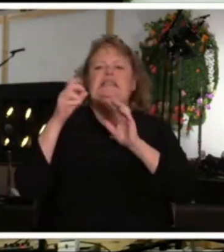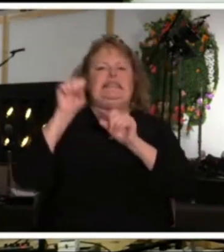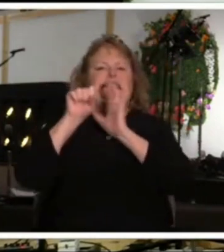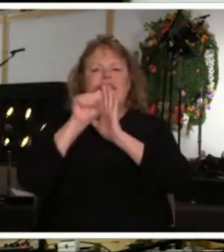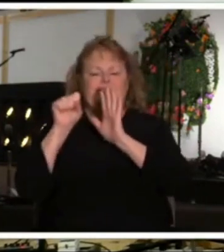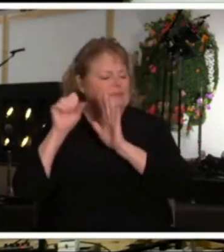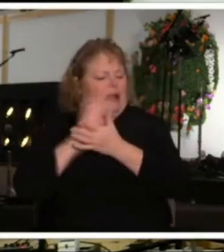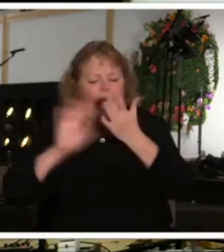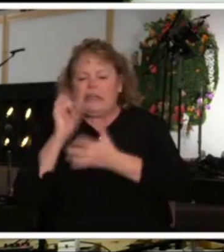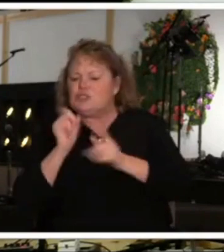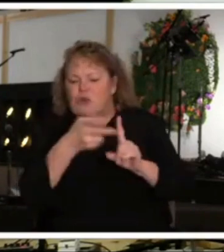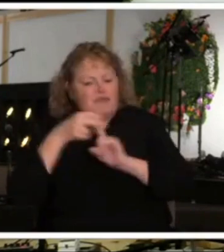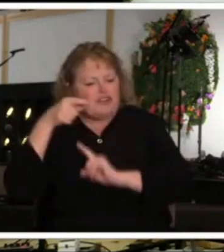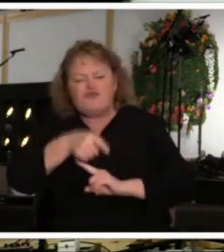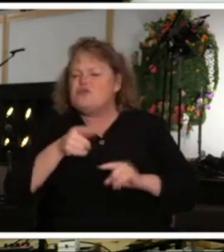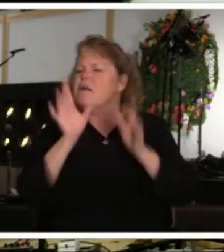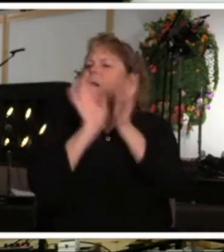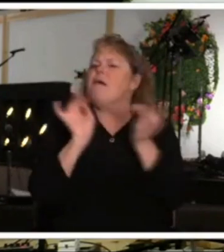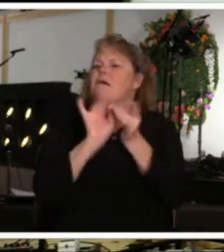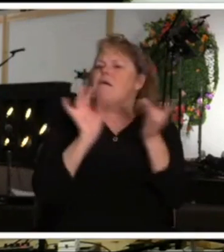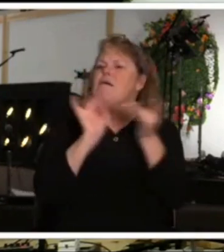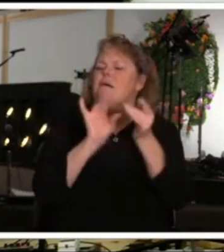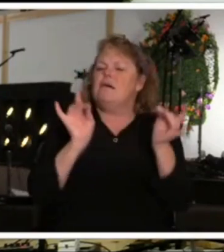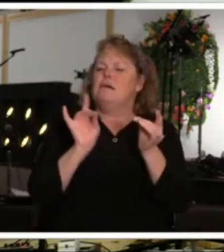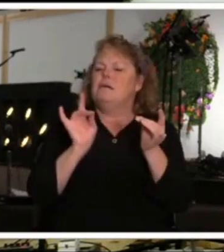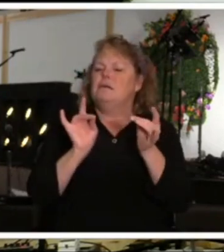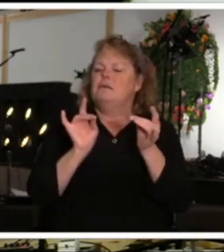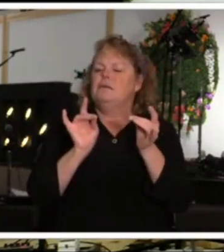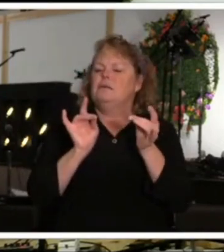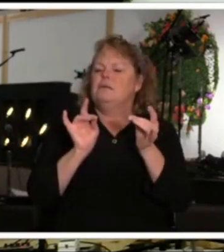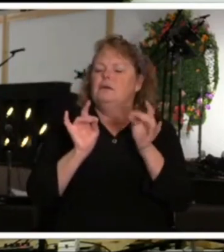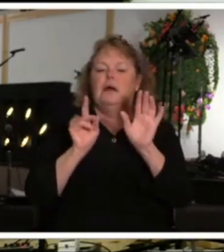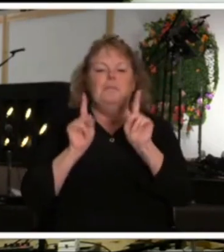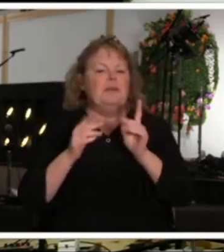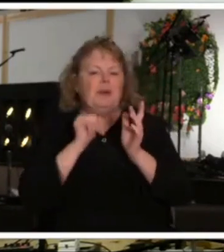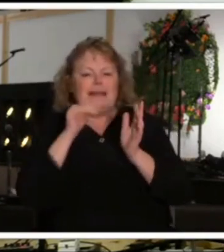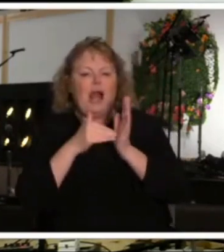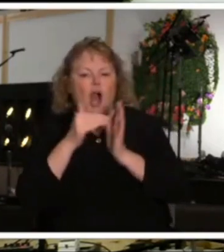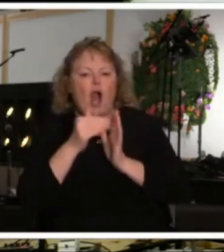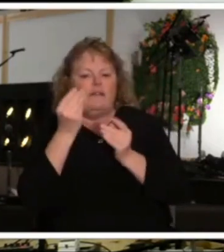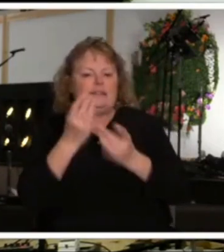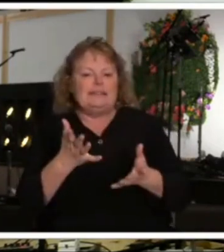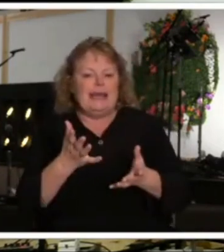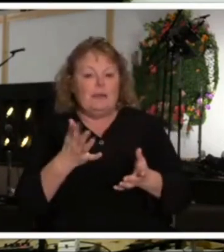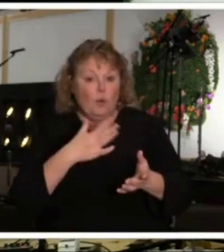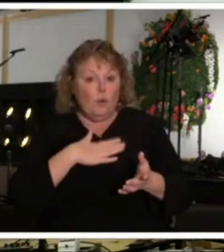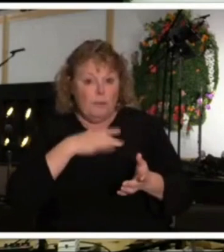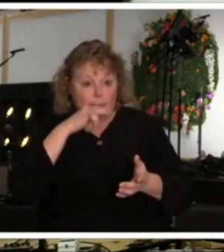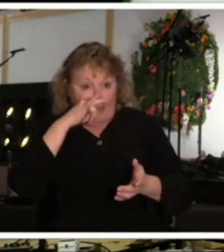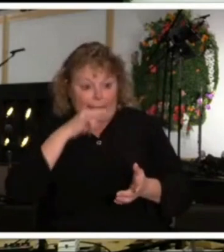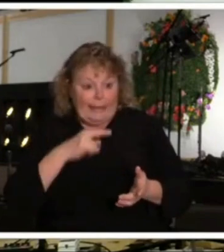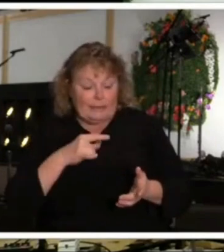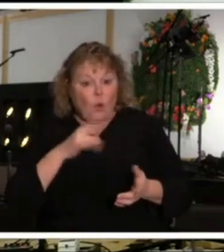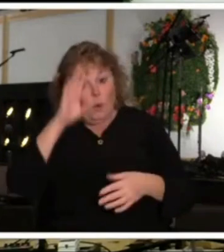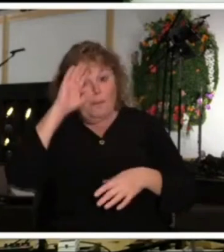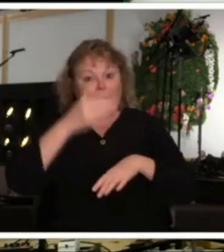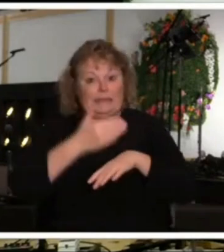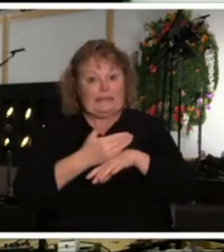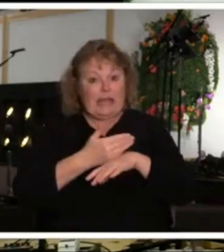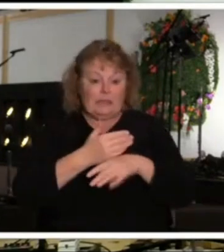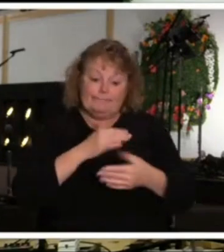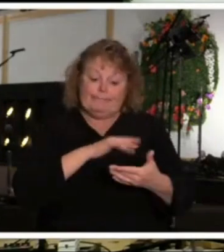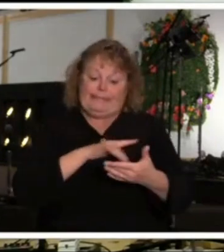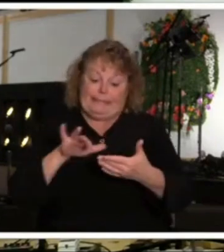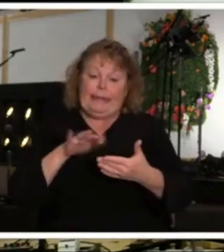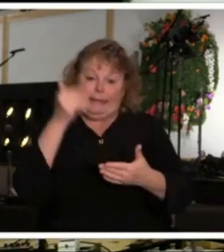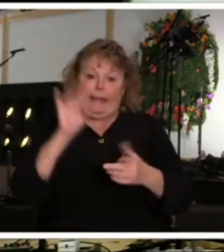They'll go on and on and on. Very rarely do you hear people say, you know what? My son is just studying the Word of